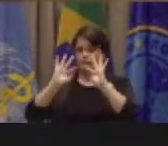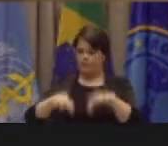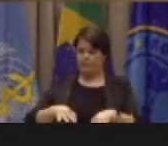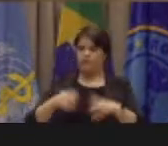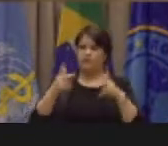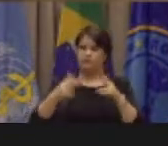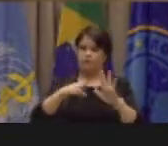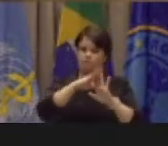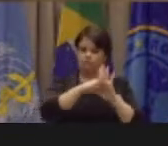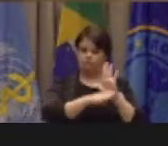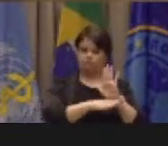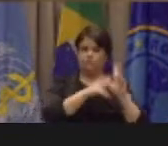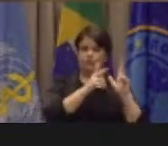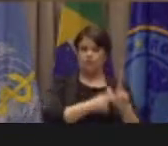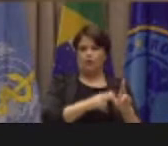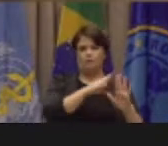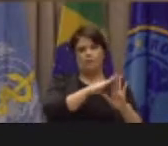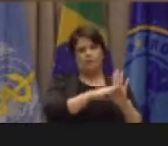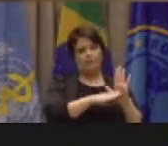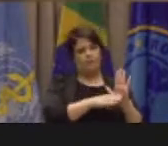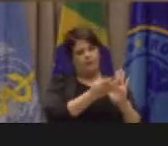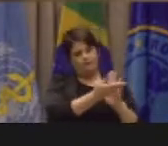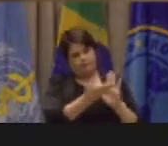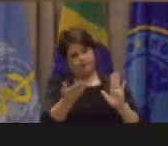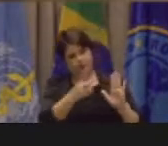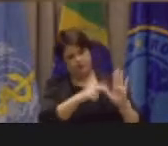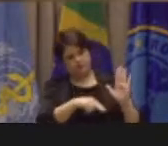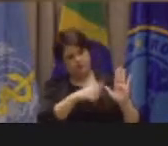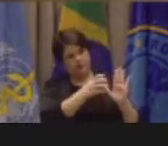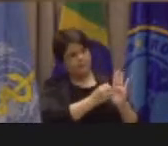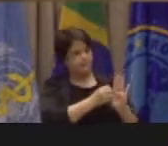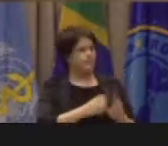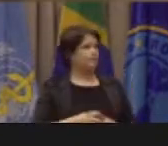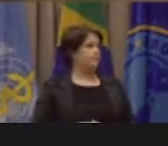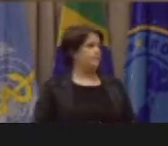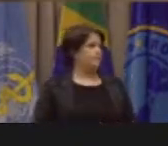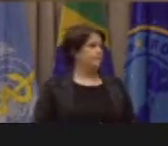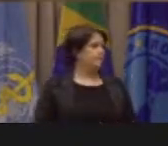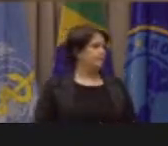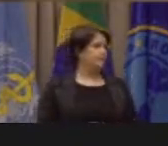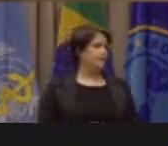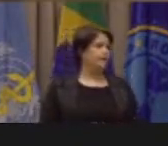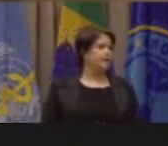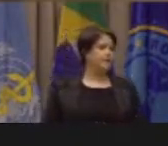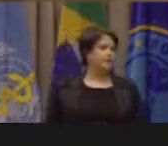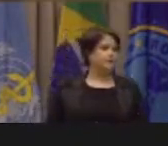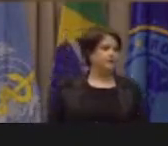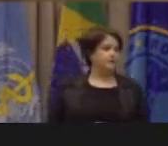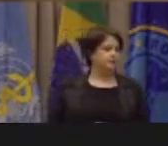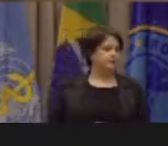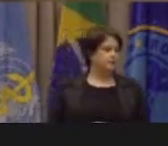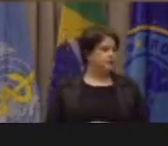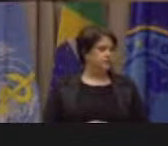and closing as it was foreseen in the program.